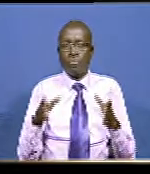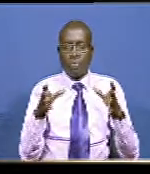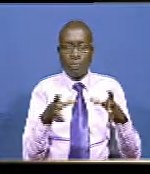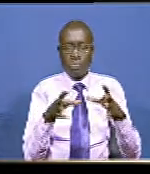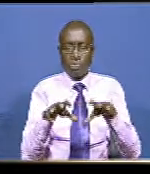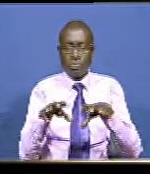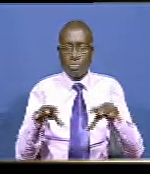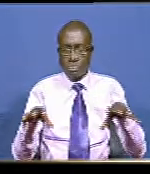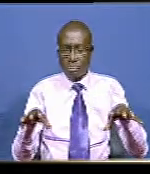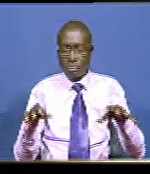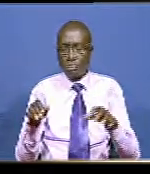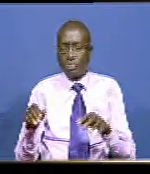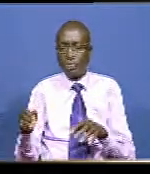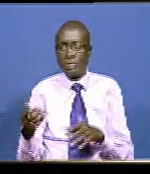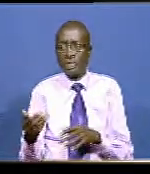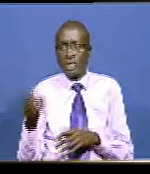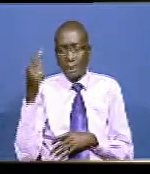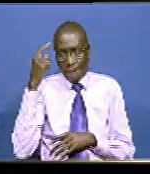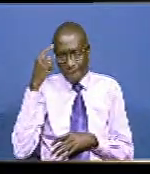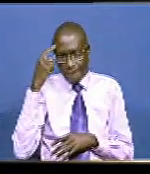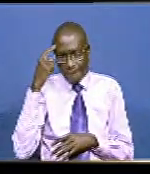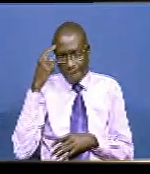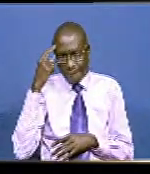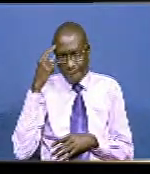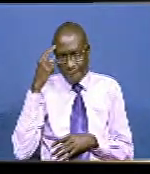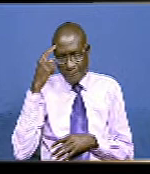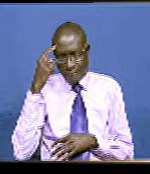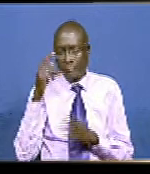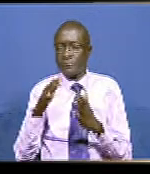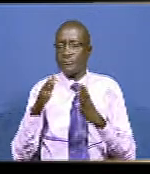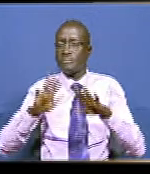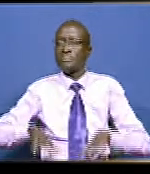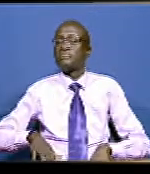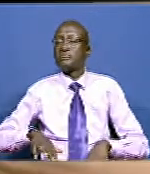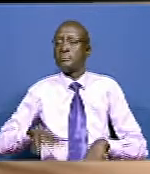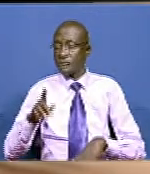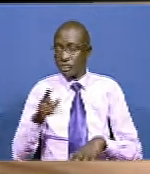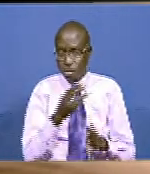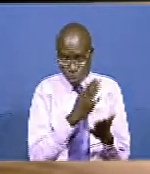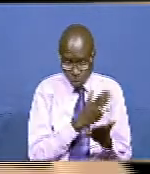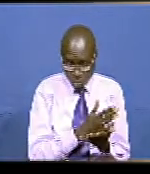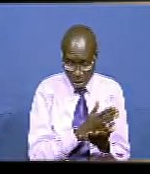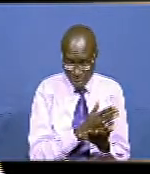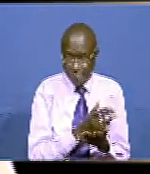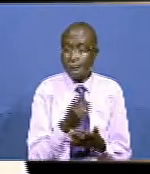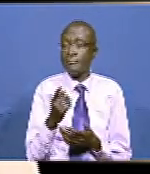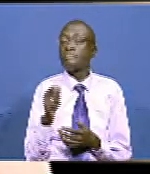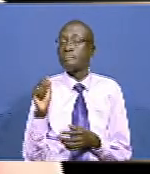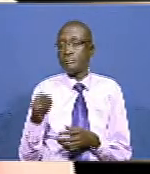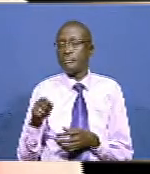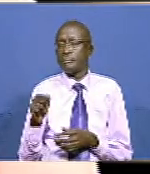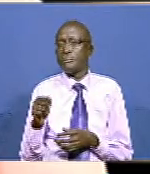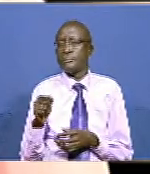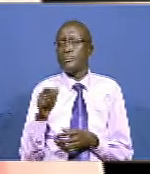normal child's mind, trust me, they're going to break down. Are you sure? I'm sure. Okay, so tell us, mm-hmm. who is